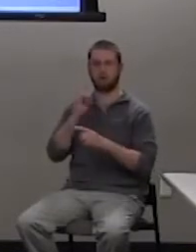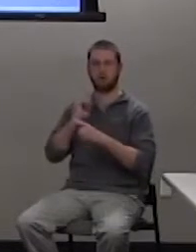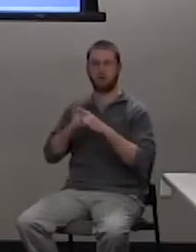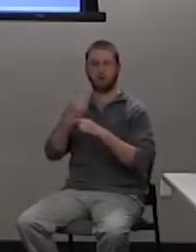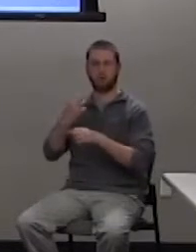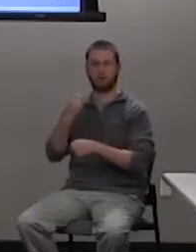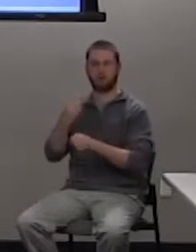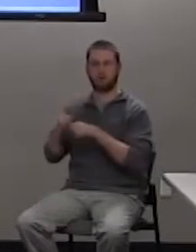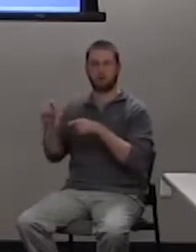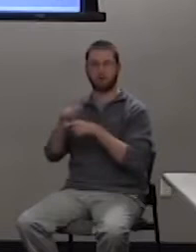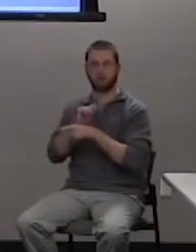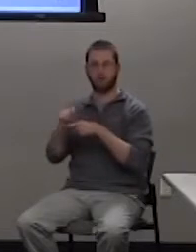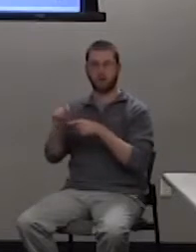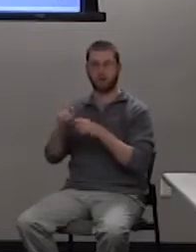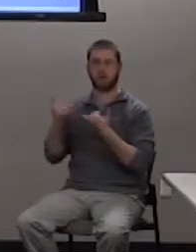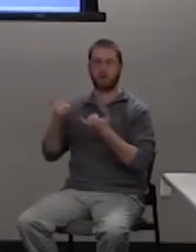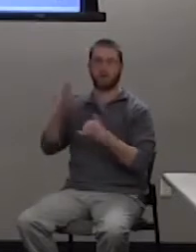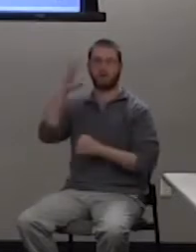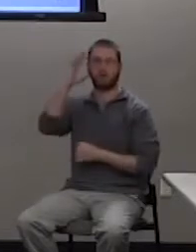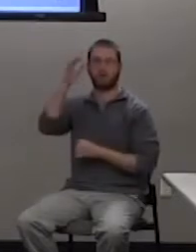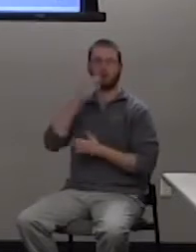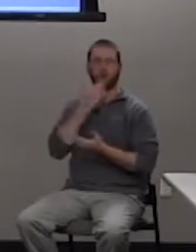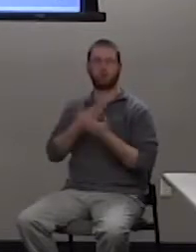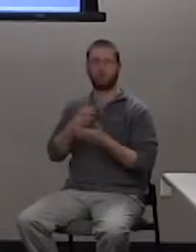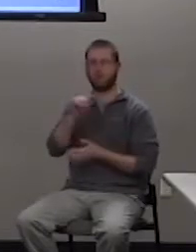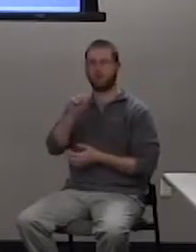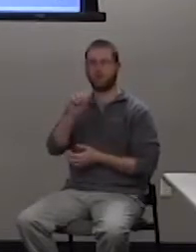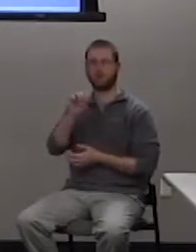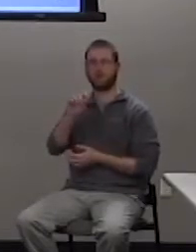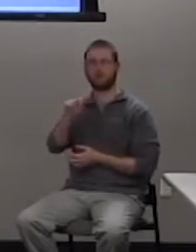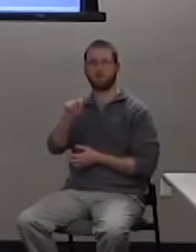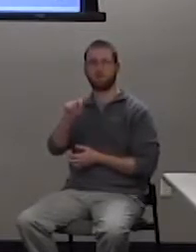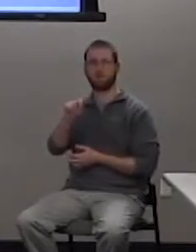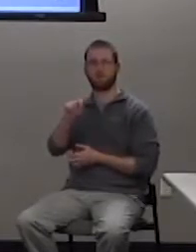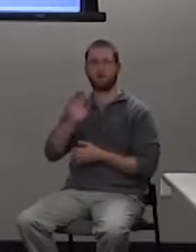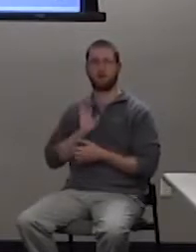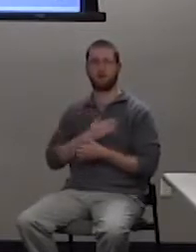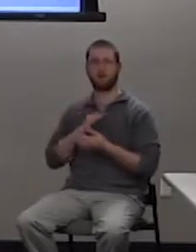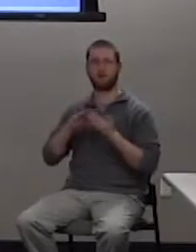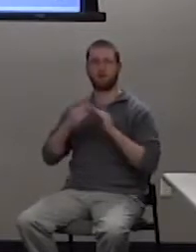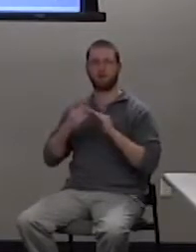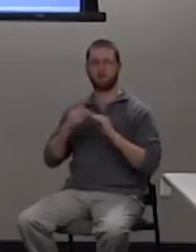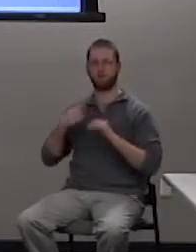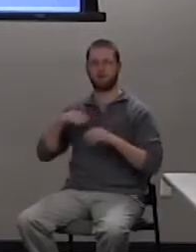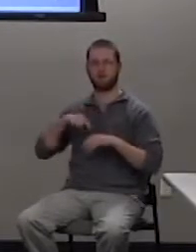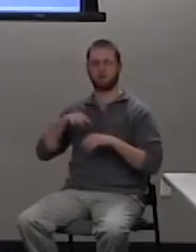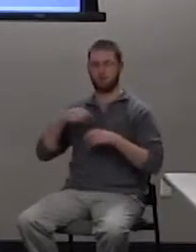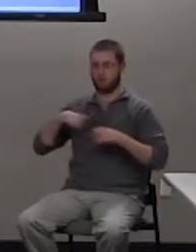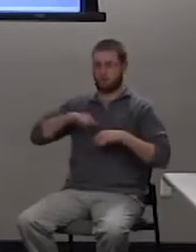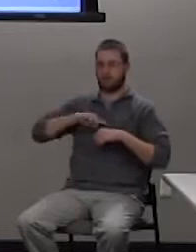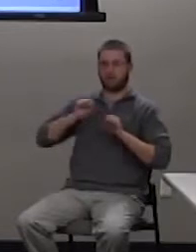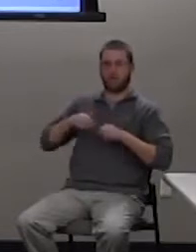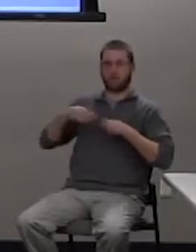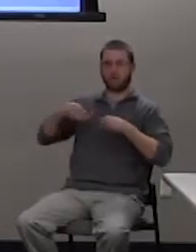ready to go. And we have now created an asset in our community that very few other Kentucky communities can sell.